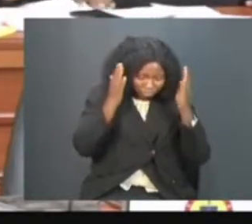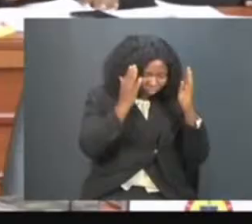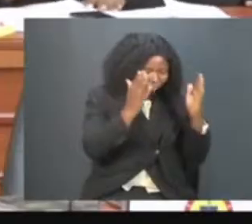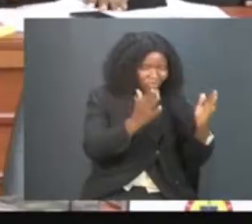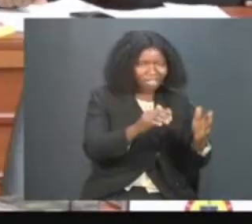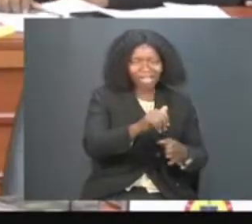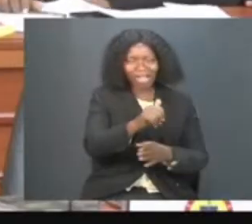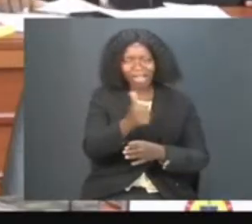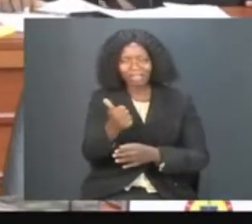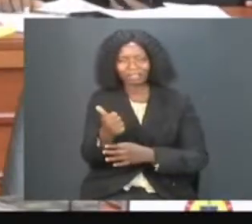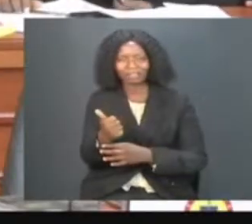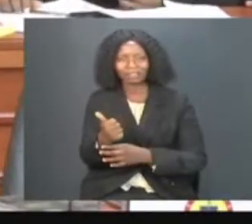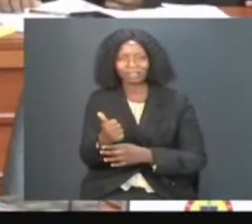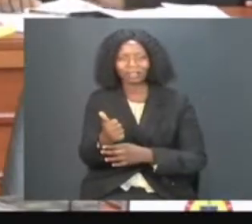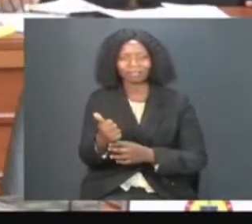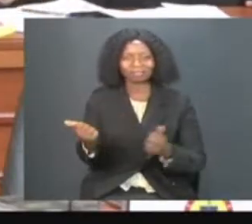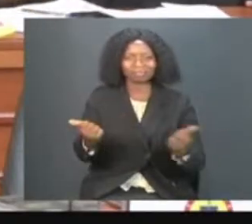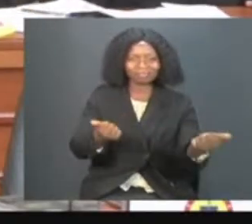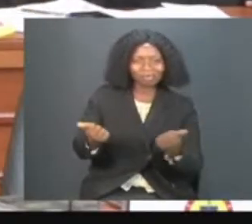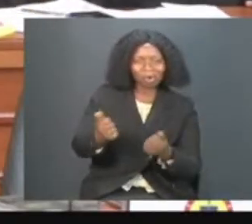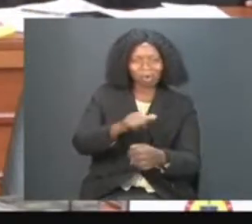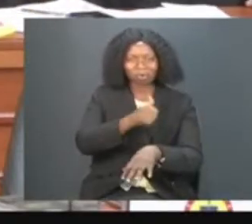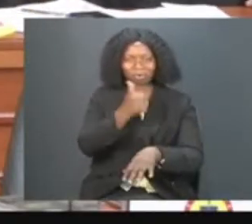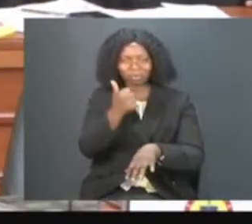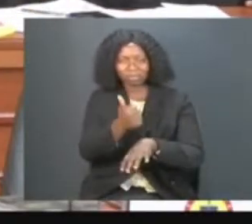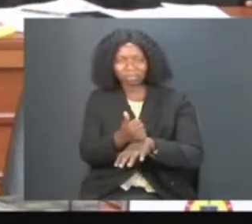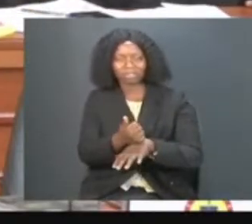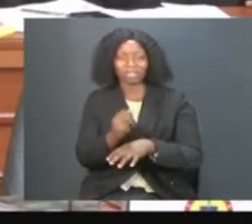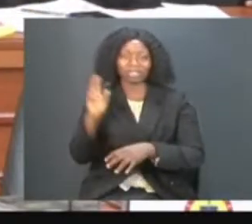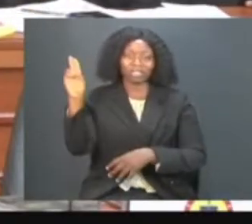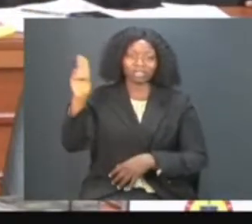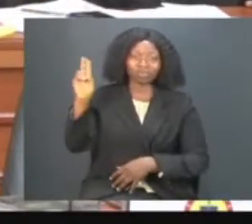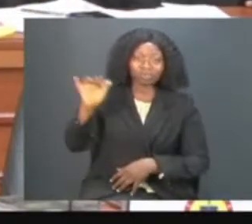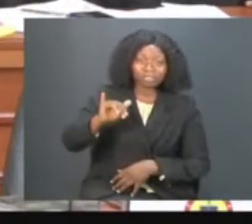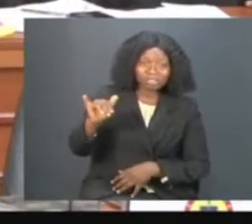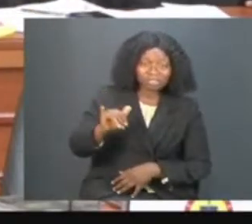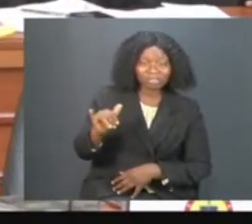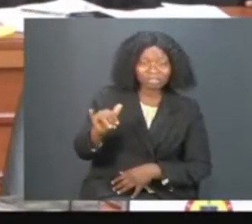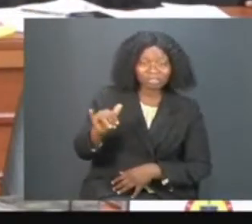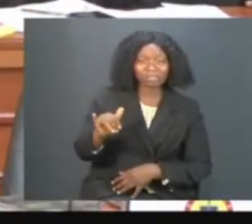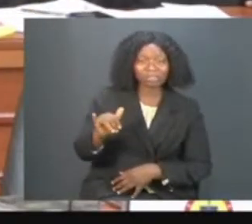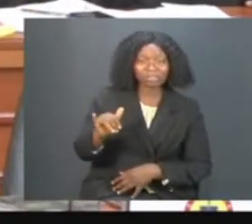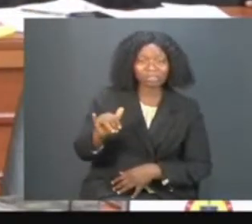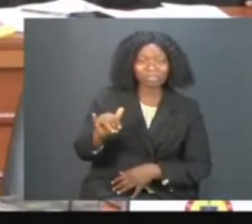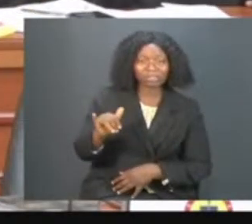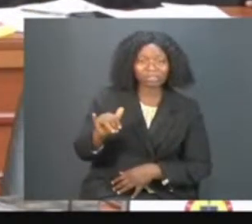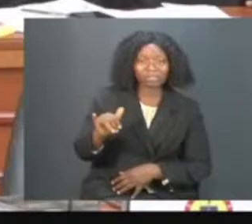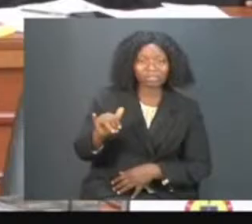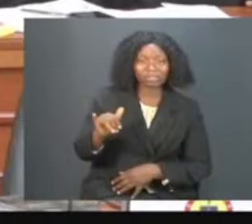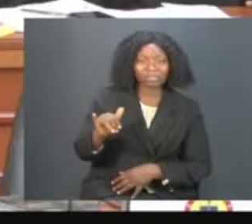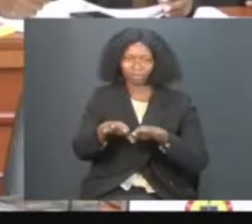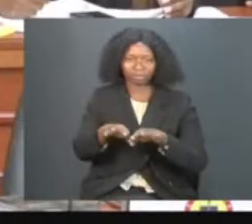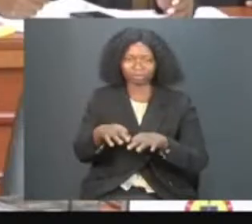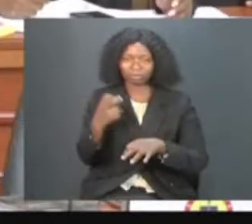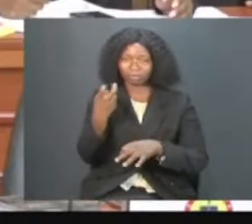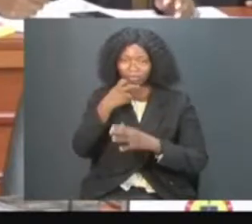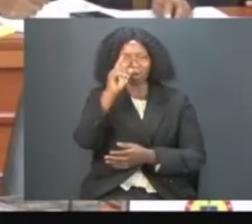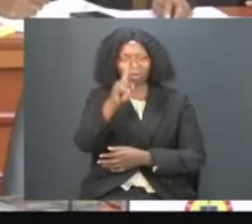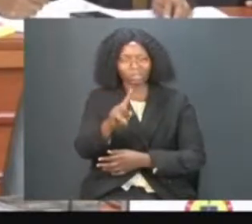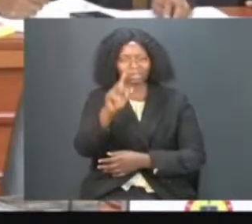other purposes or vehicles like an authority and use taxpayers' money that can be used to develop other essential,